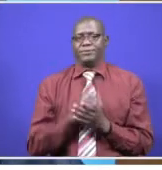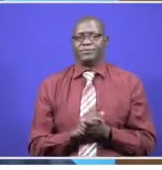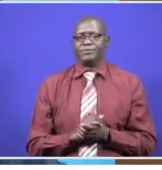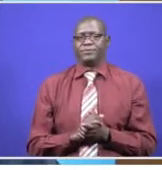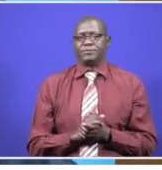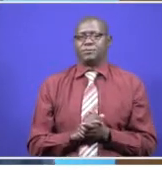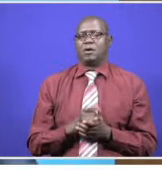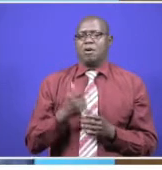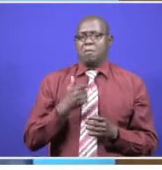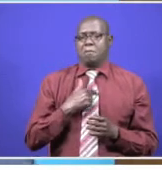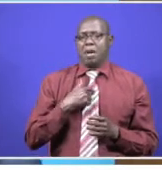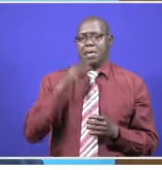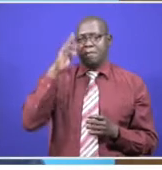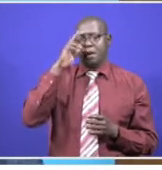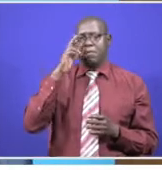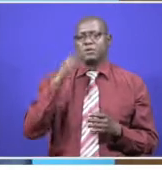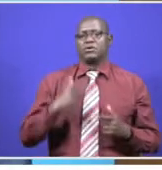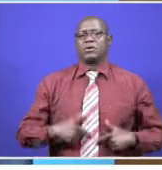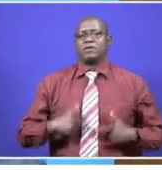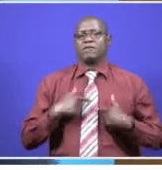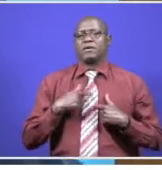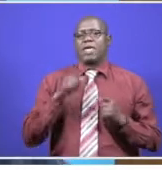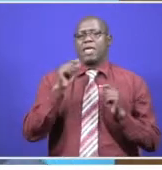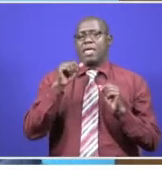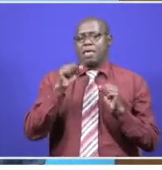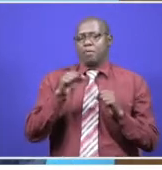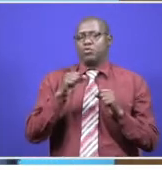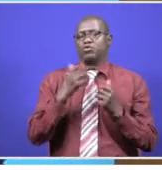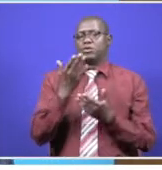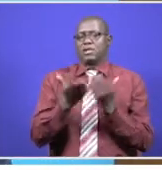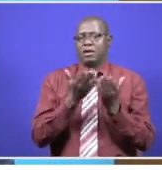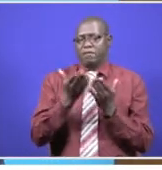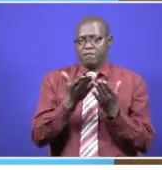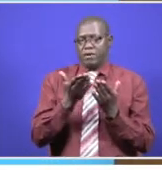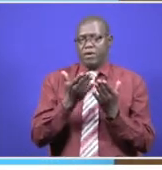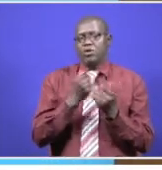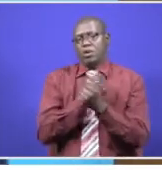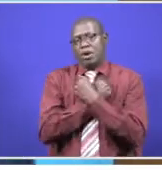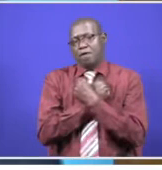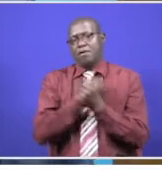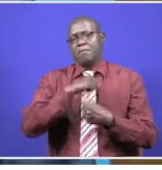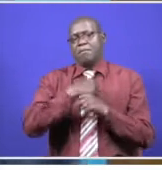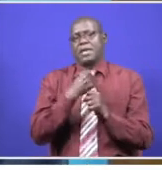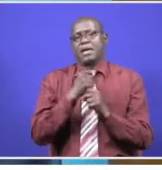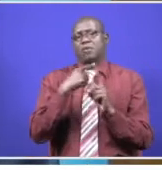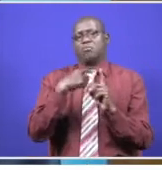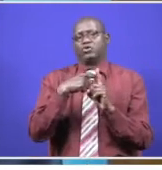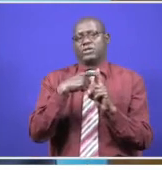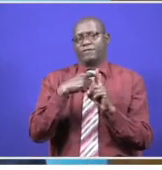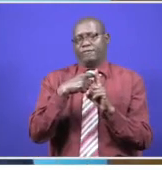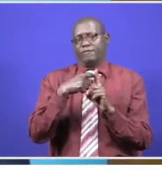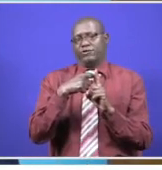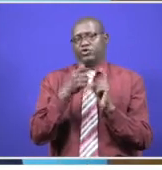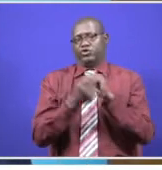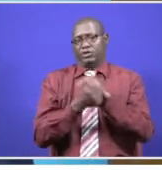is to be able to serve and to love and make a positive change. And if that can be the objective